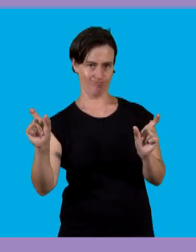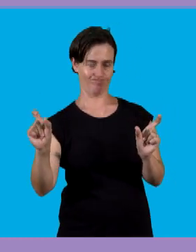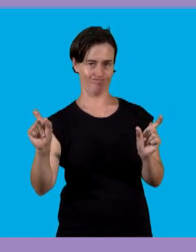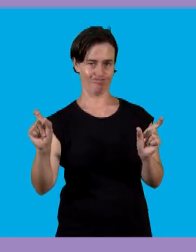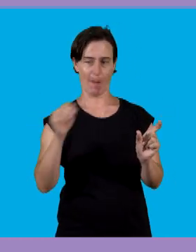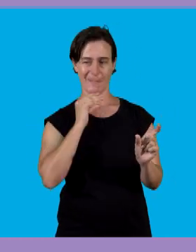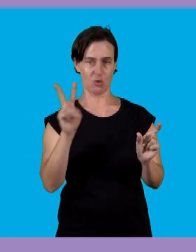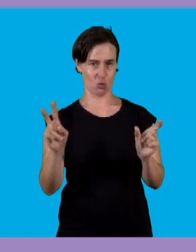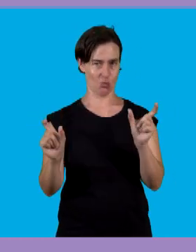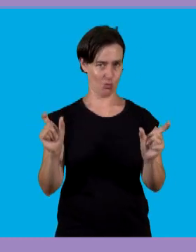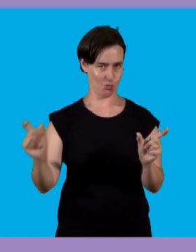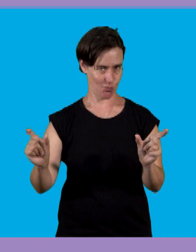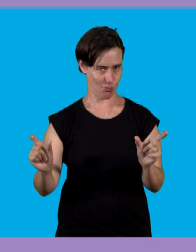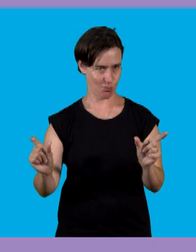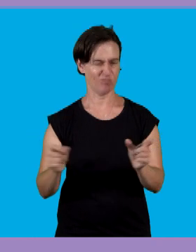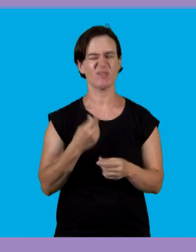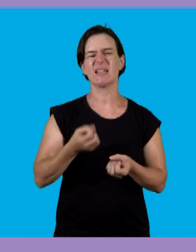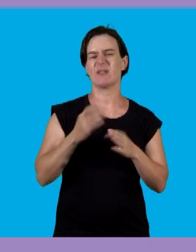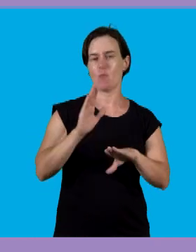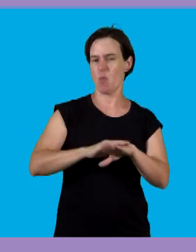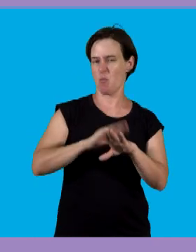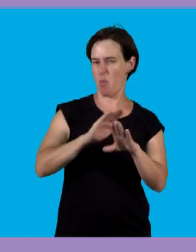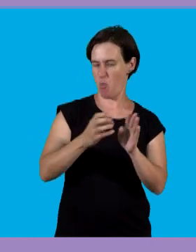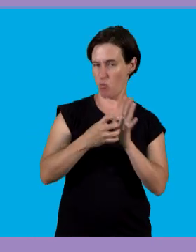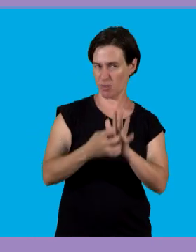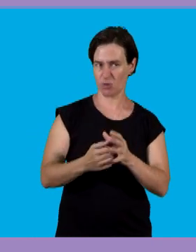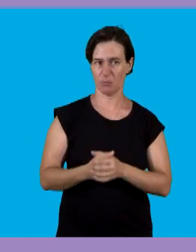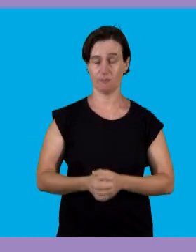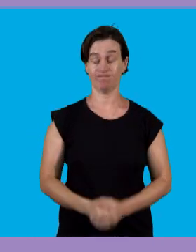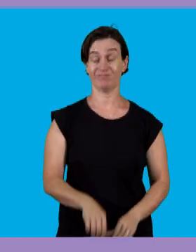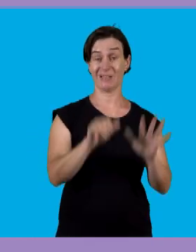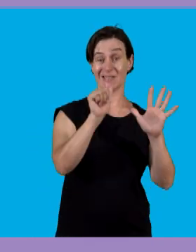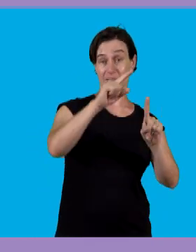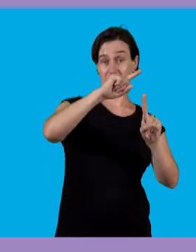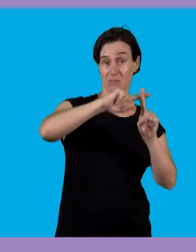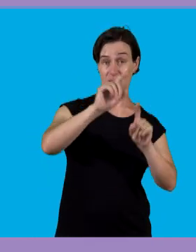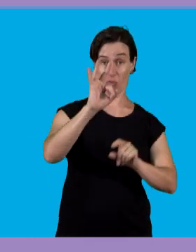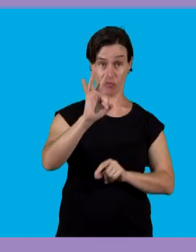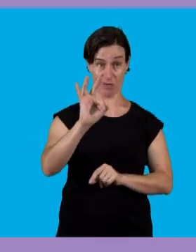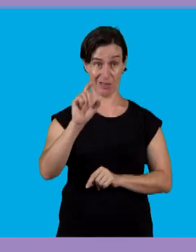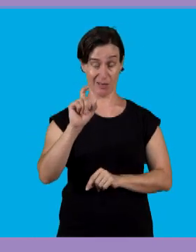term. Let's see more examples of binomials. We have 6 plus